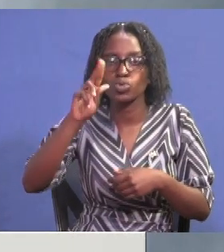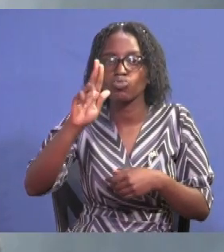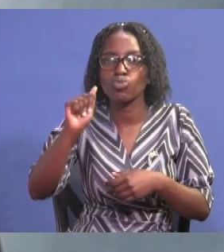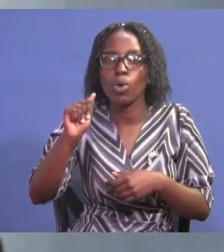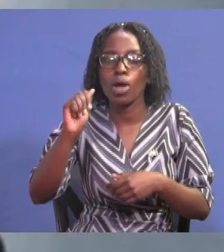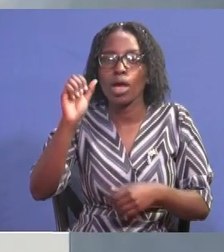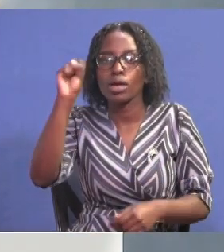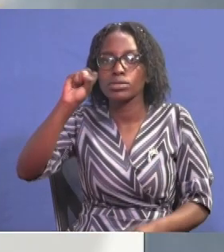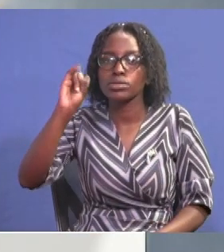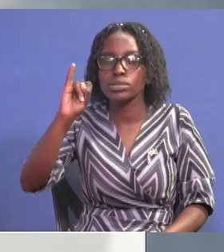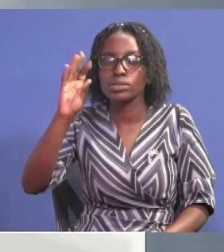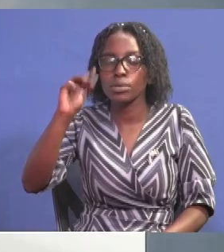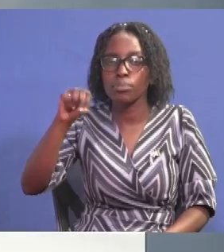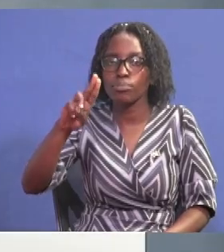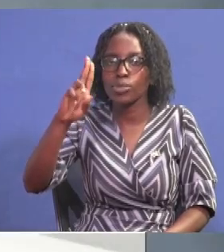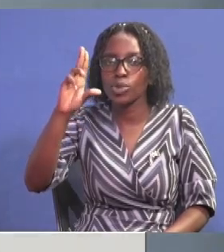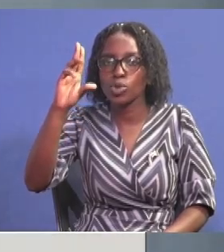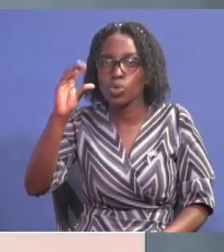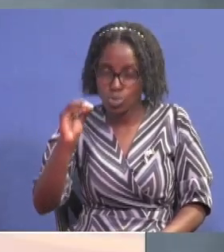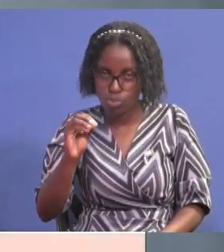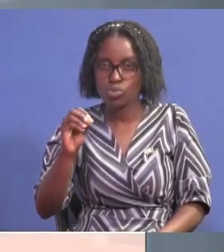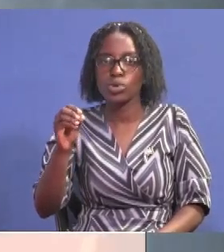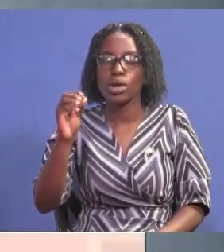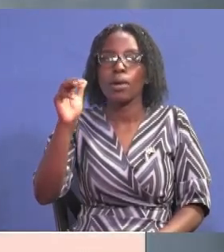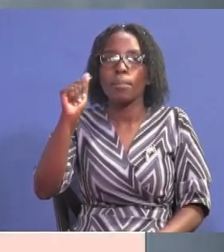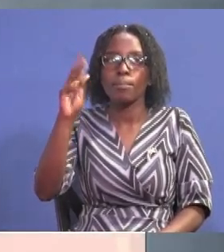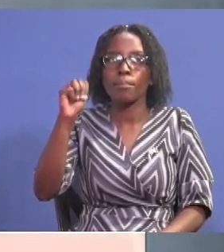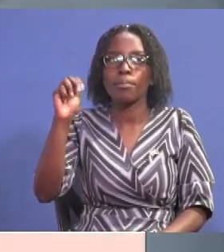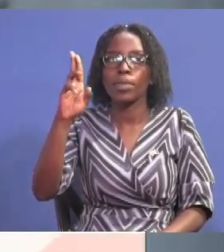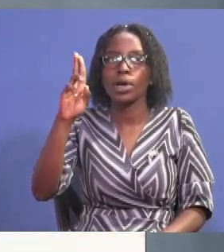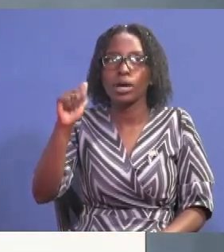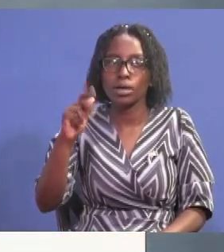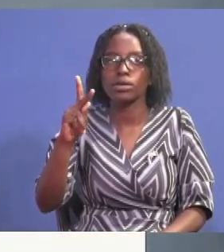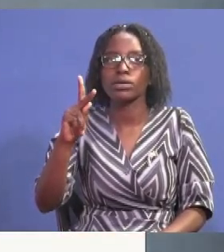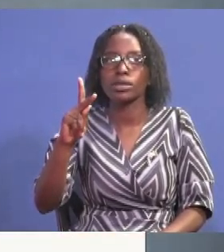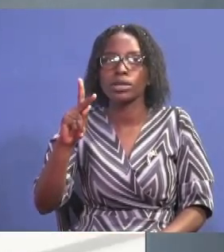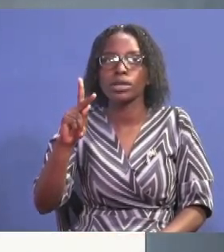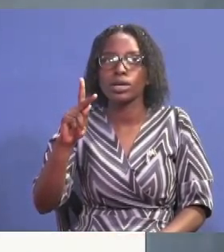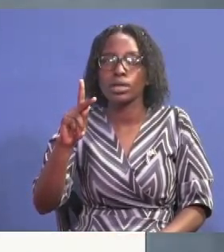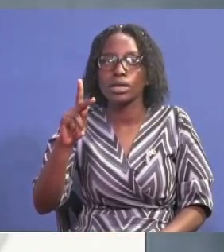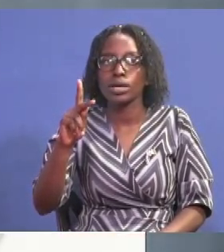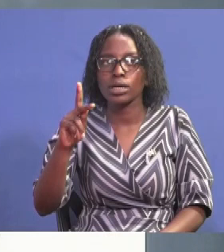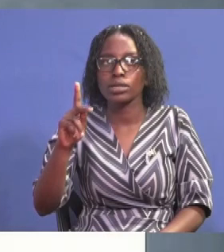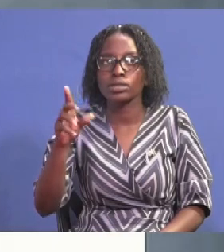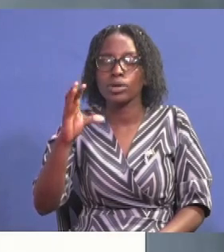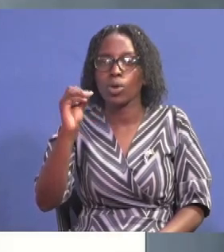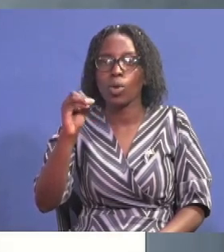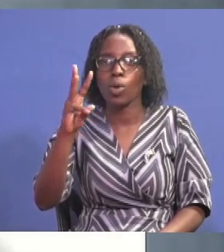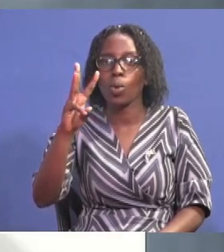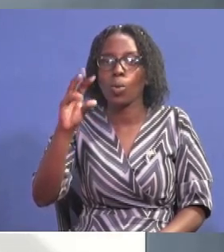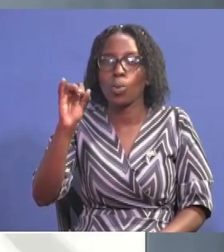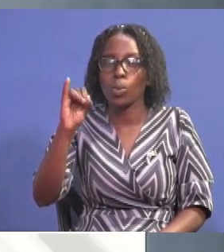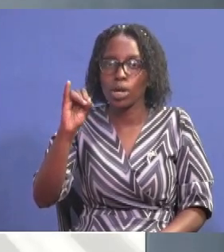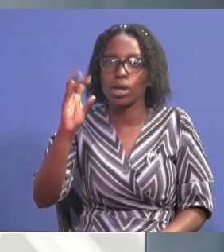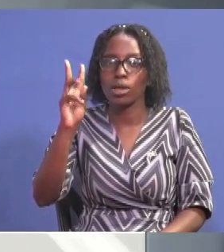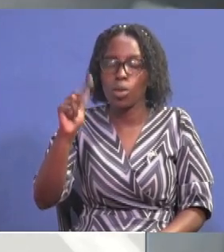Mark Mwenje of Embakasi West, Esther Pasaris of Nairobi and Embakasi East Member of Parliament Babu Owino.